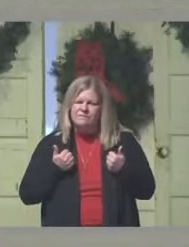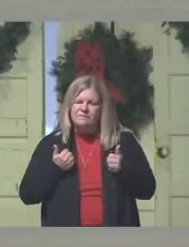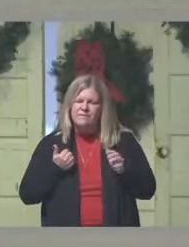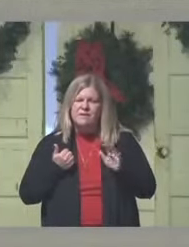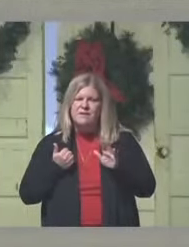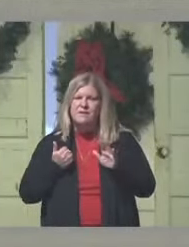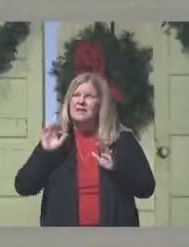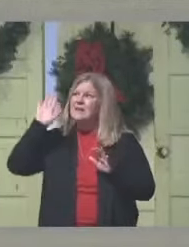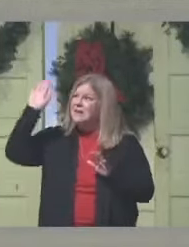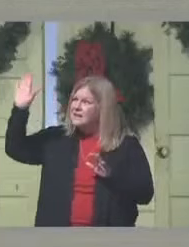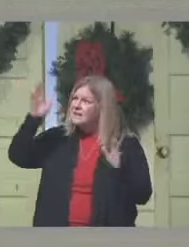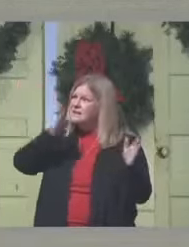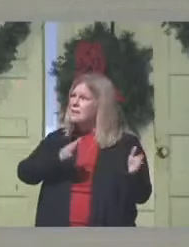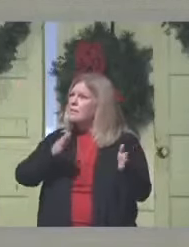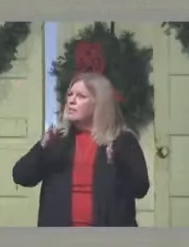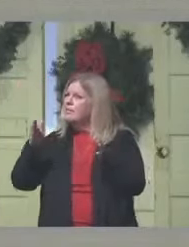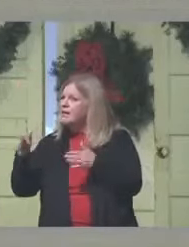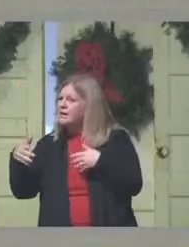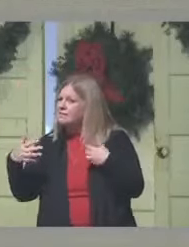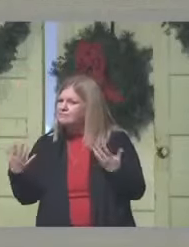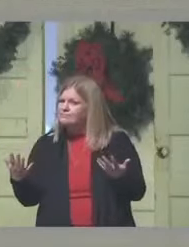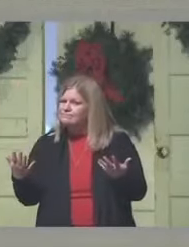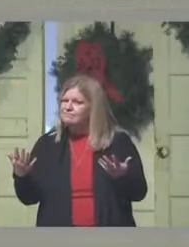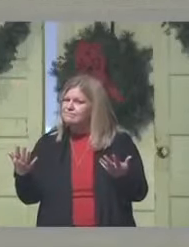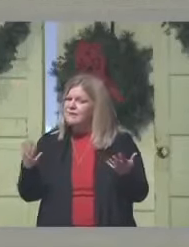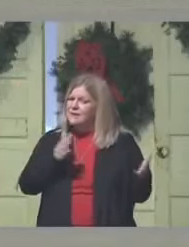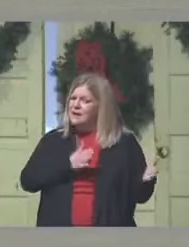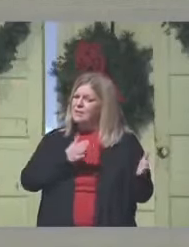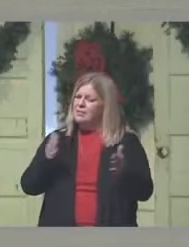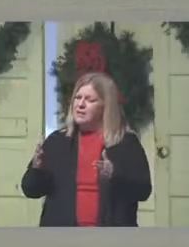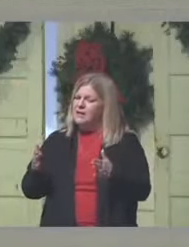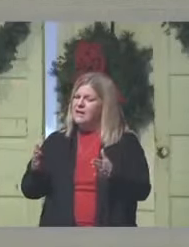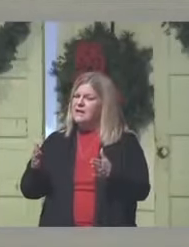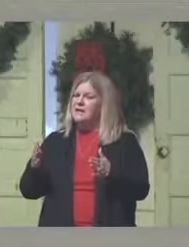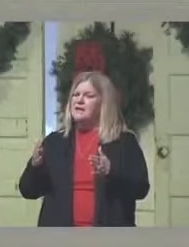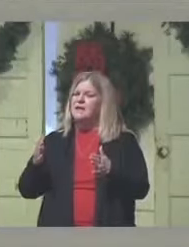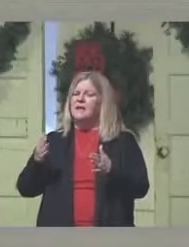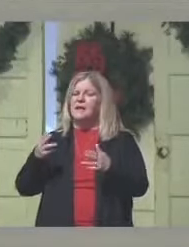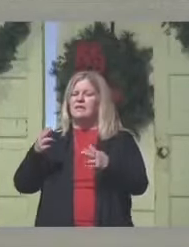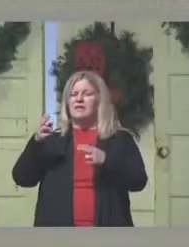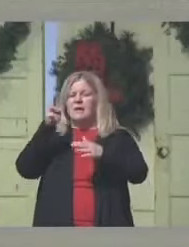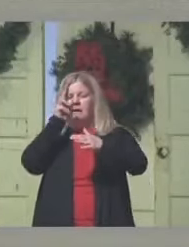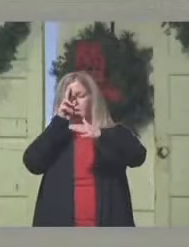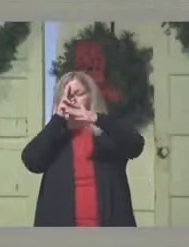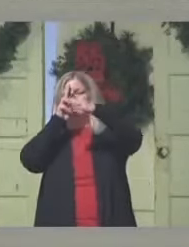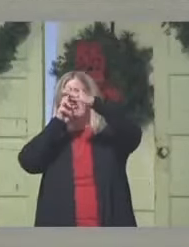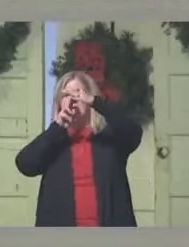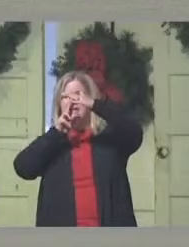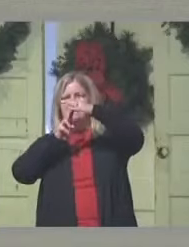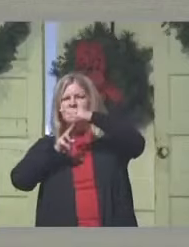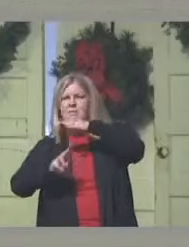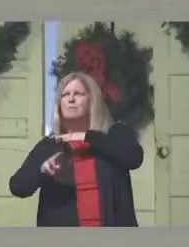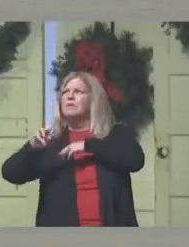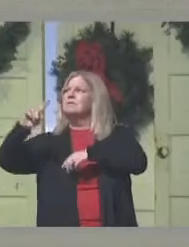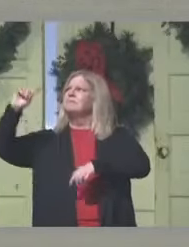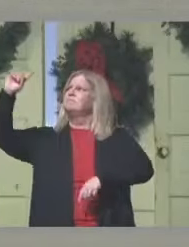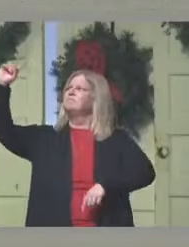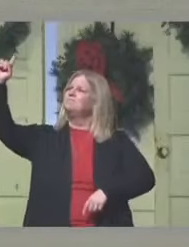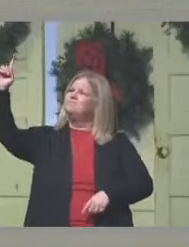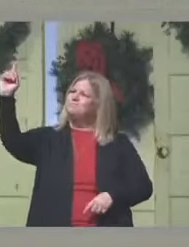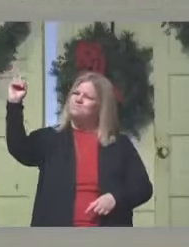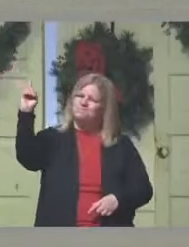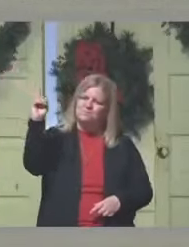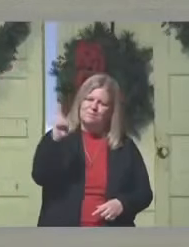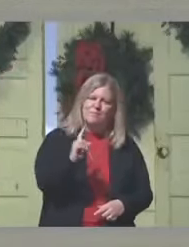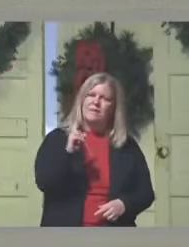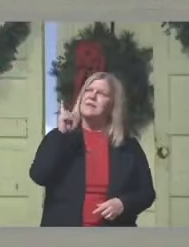God's plan was a plan of progressive, humble descent. Christ, our